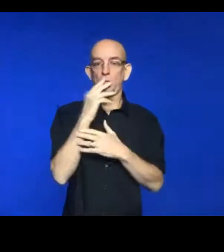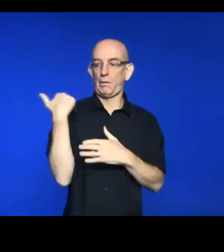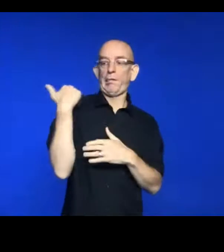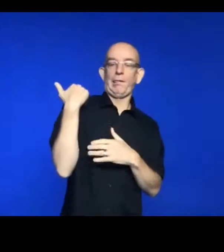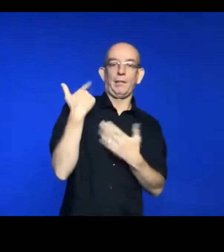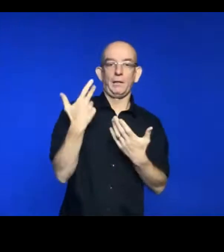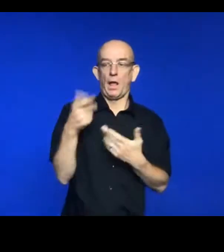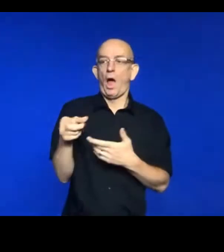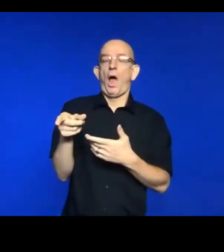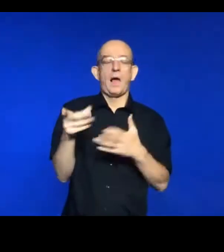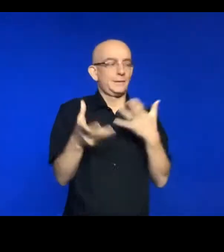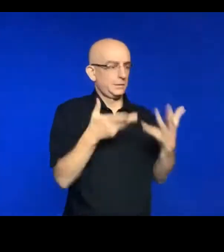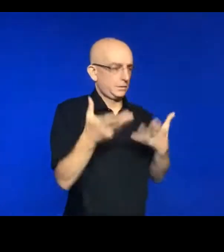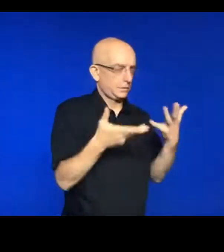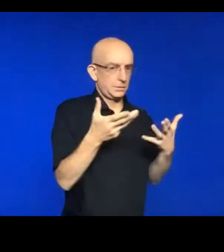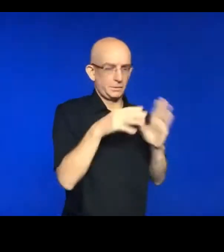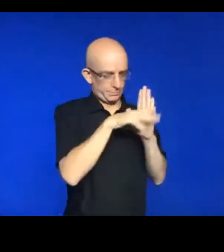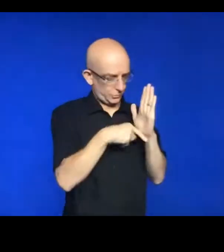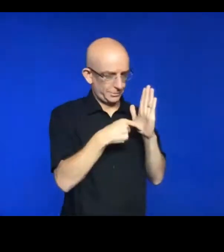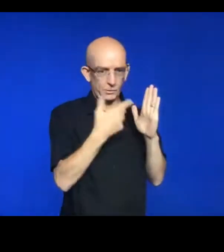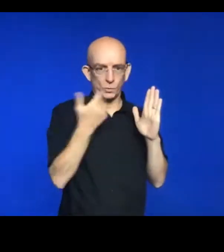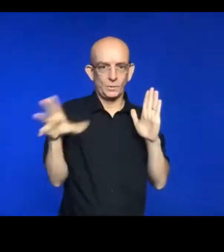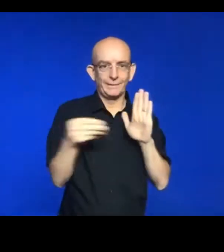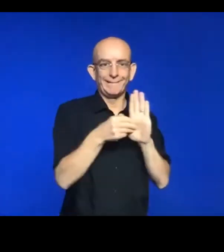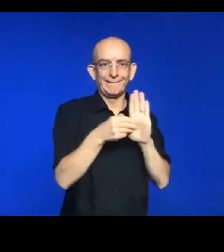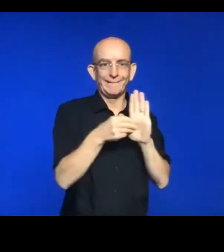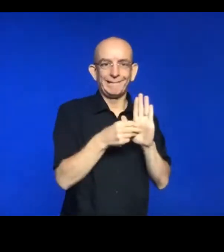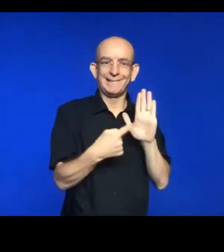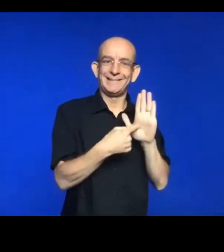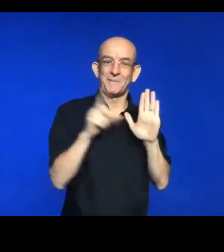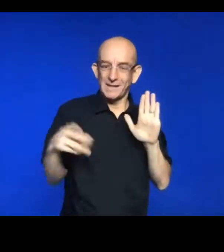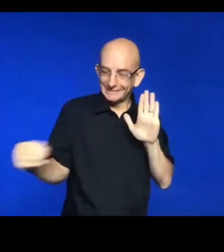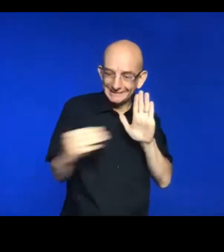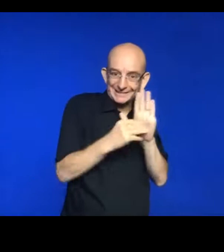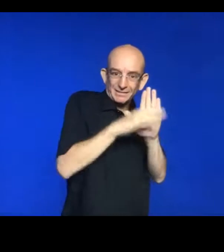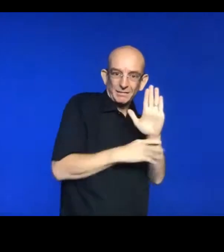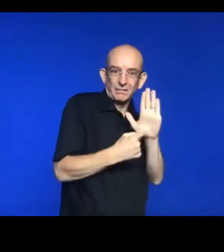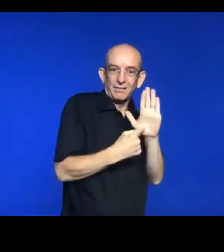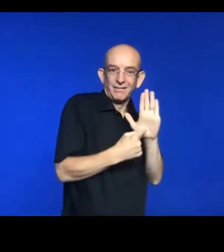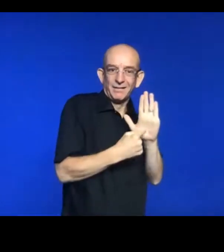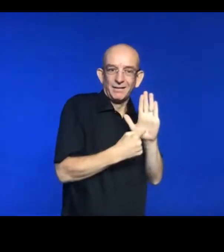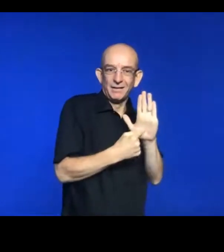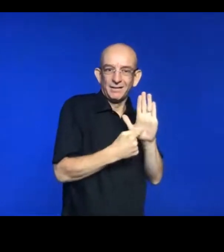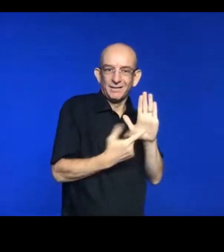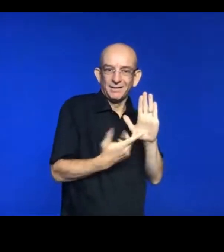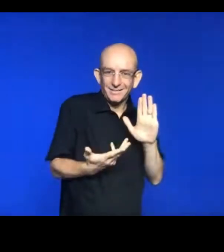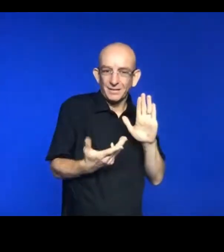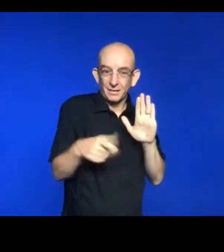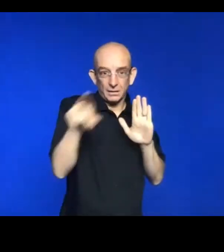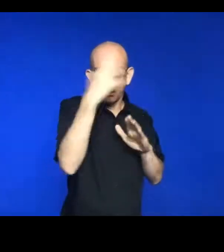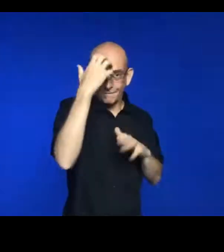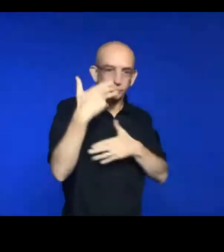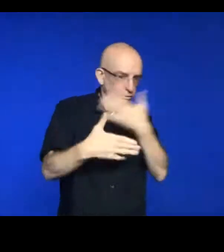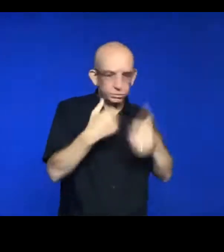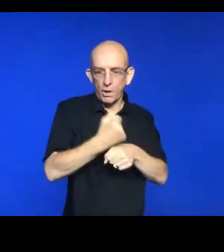of disability in the action plans and in the whole government approach of the response to COVID-19.